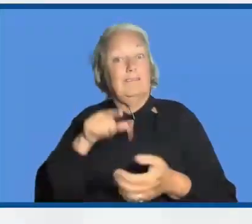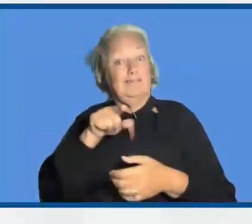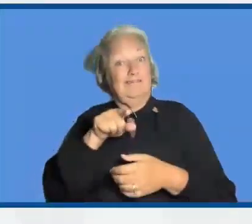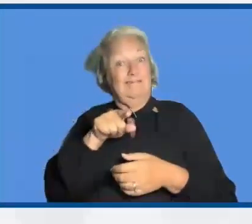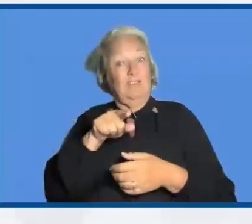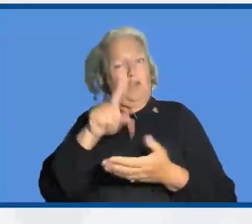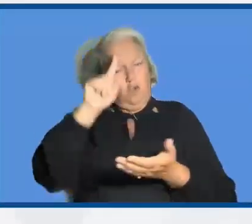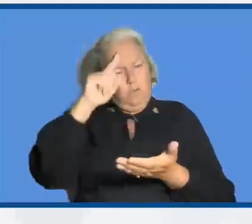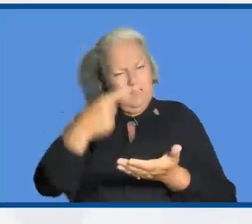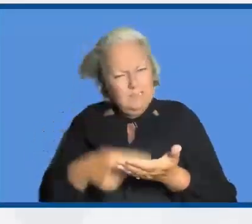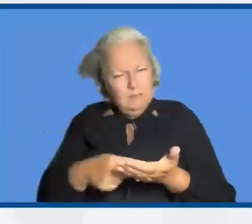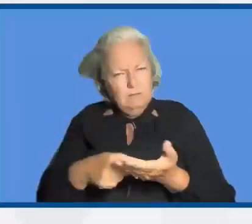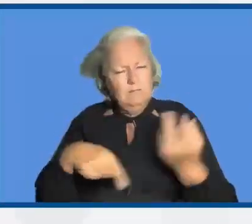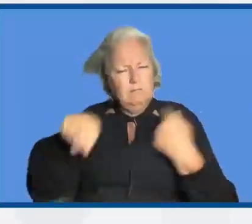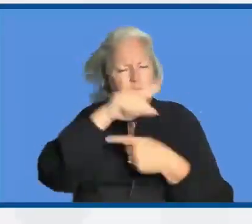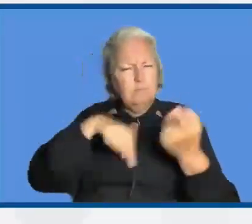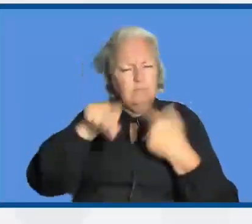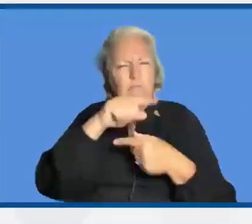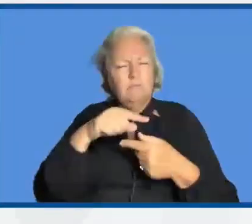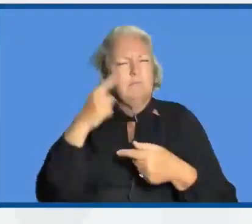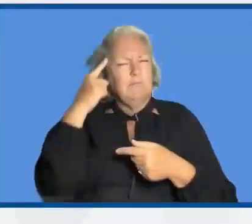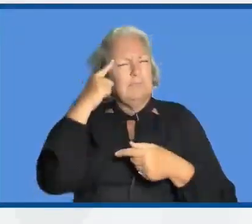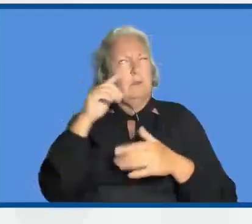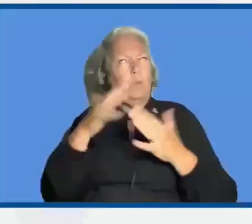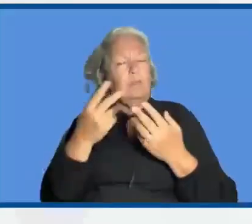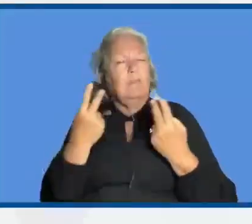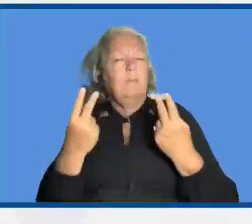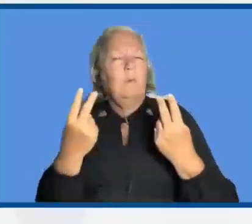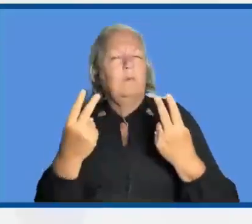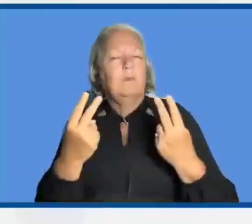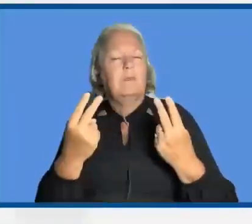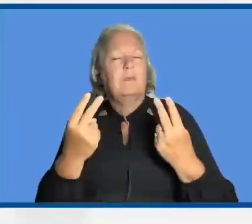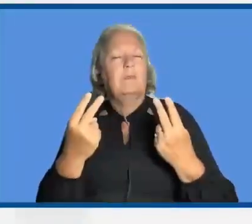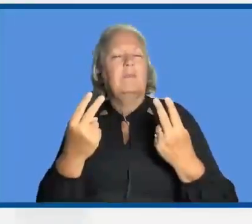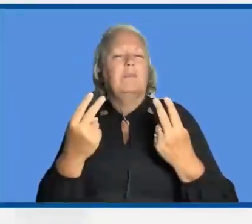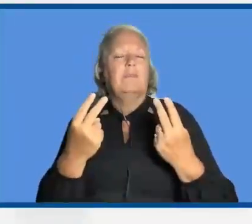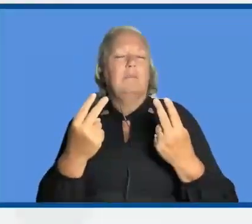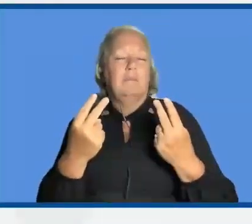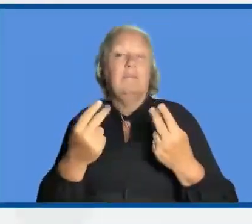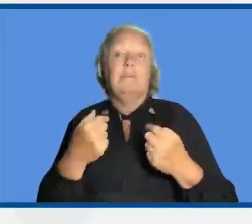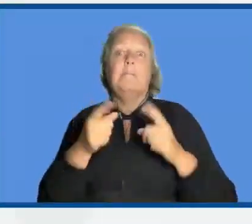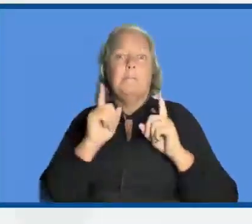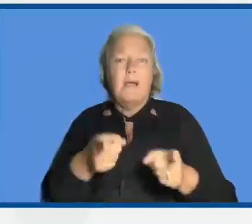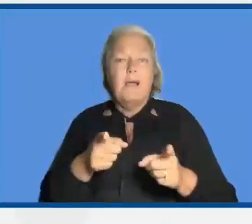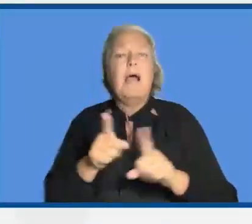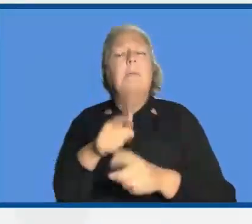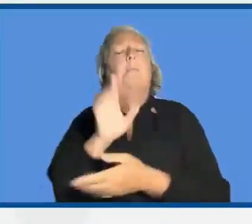reflect how important it is to act jointly and to listen.